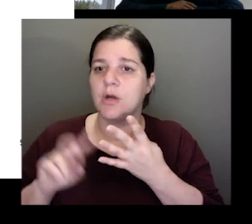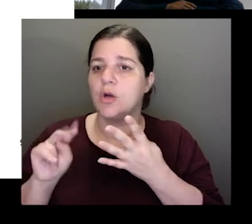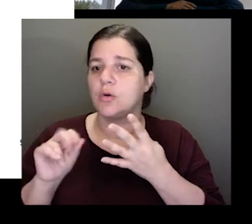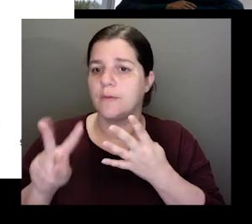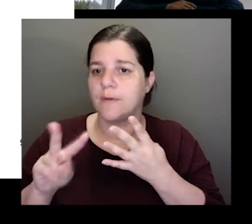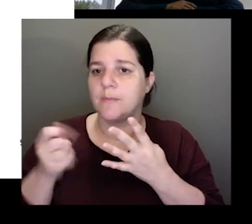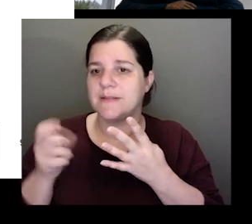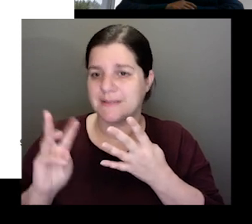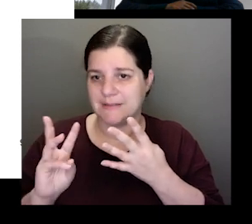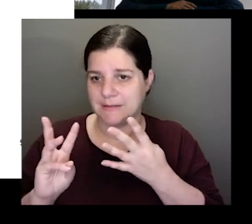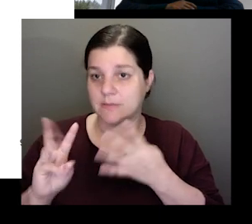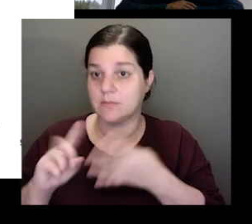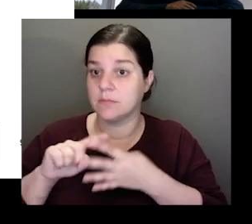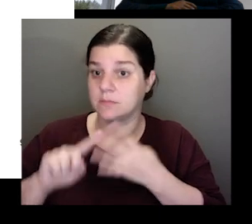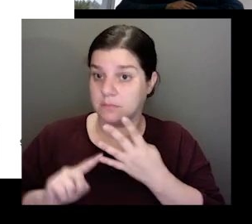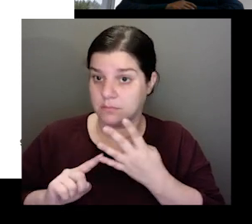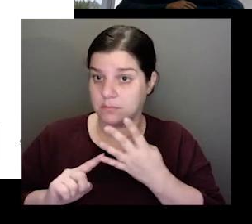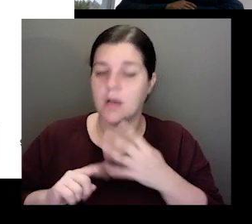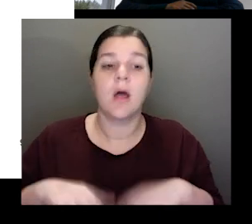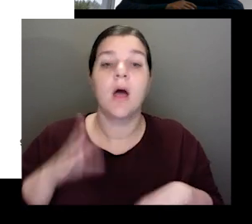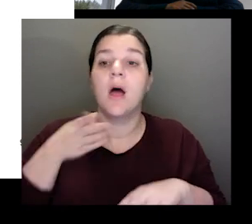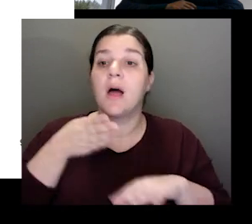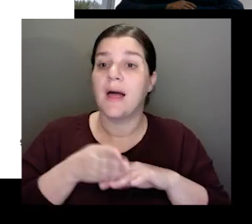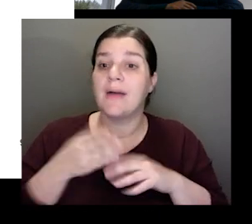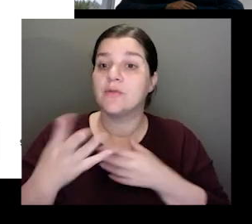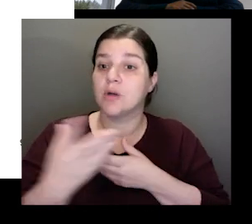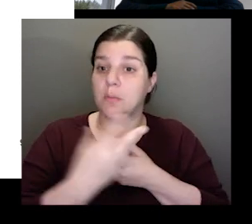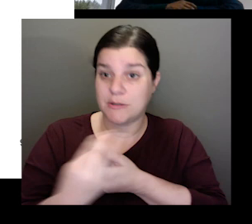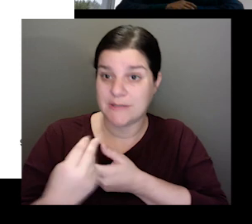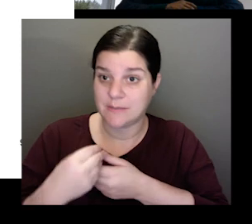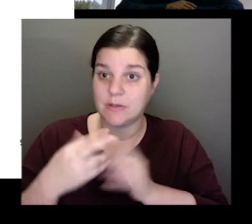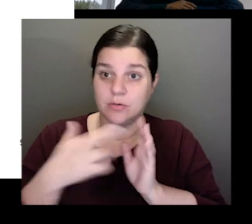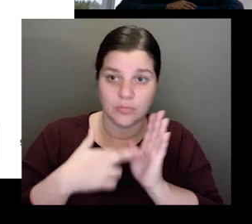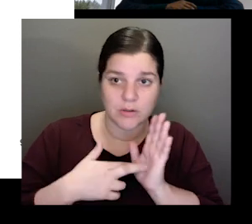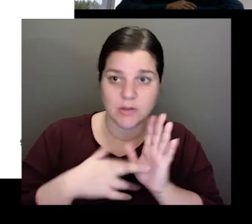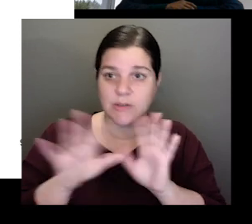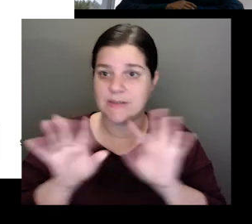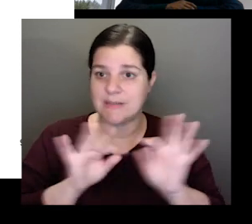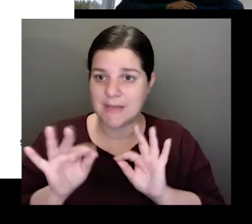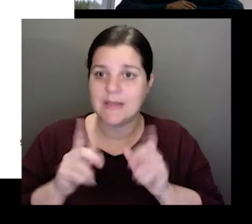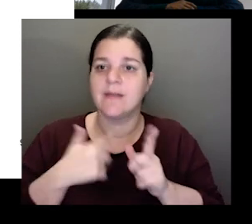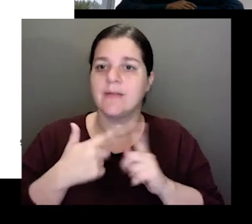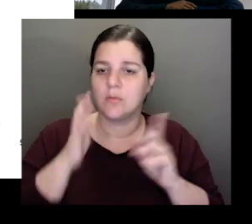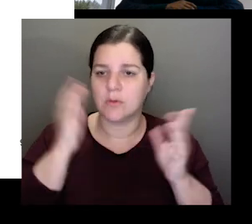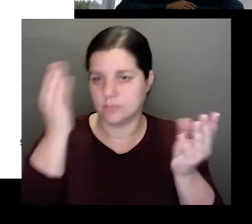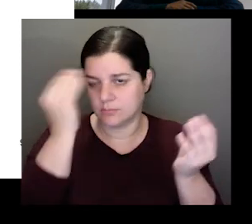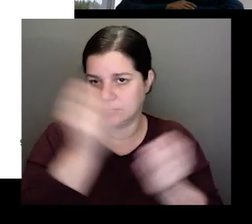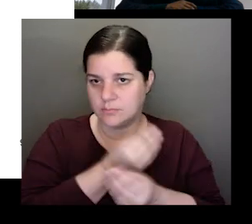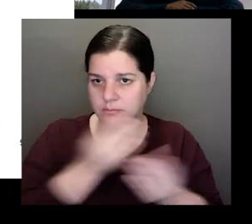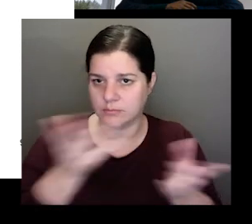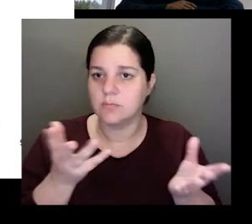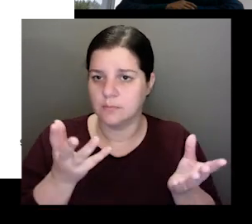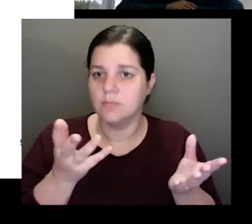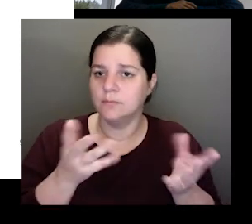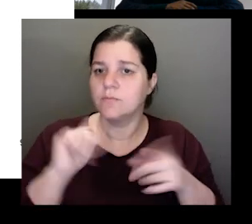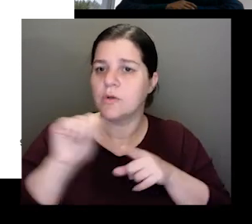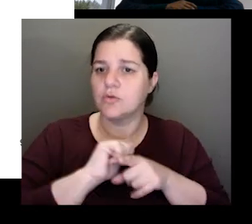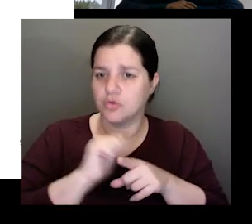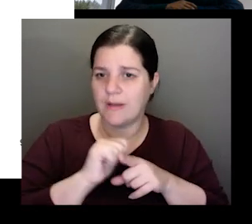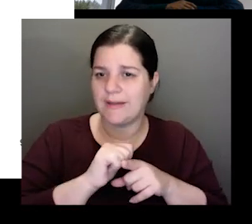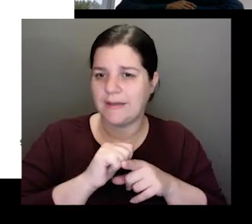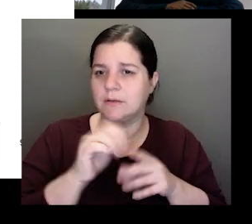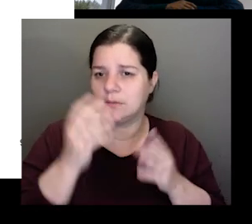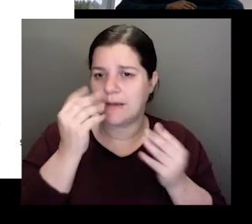16th. Once the participants have been selected, the Program Training Branch will send them the training links for